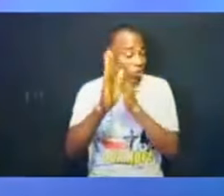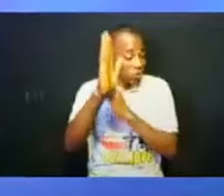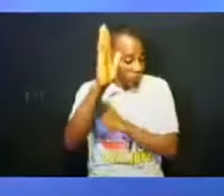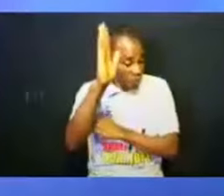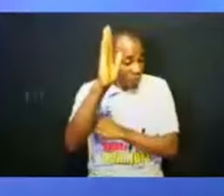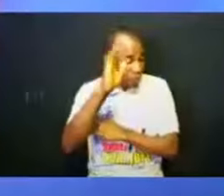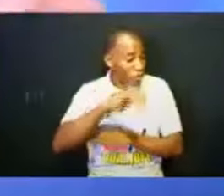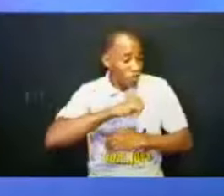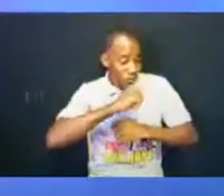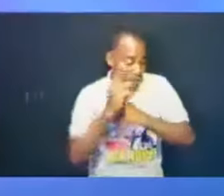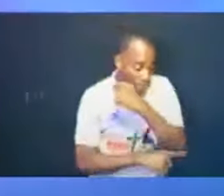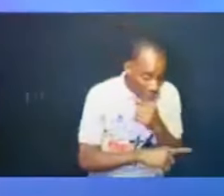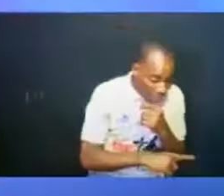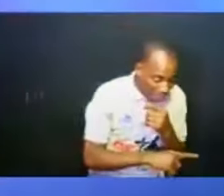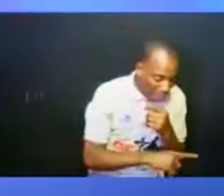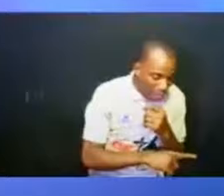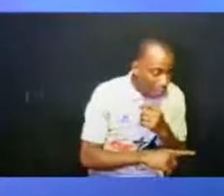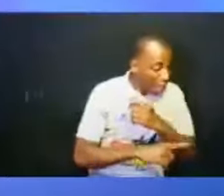has affected them all with COVID.